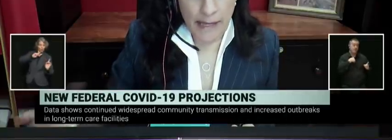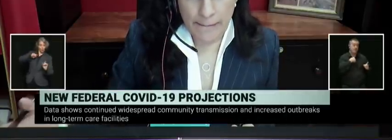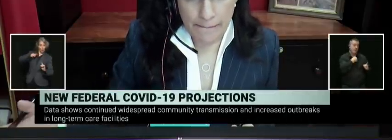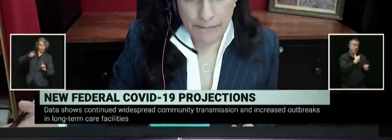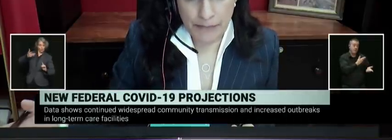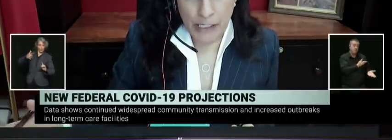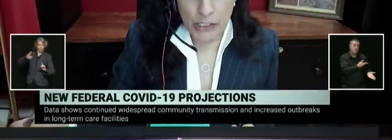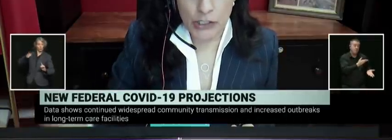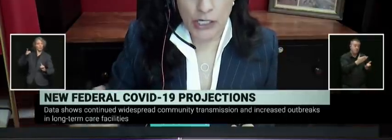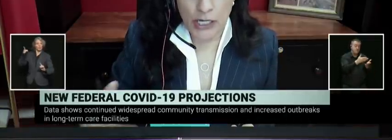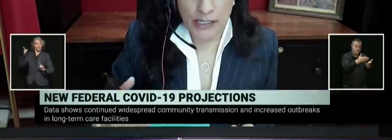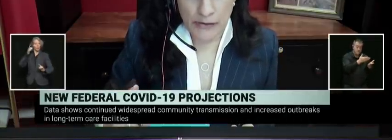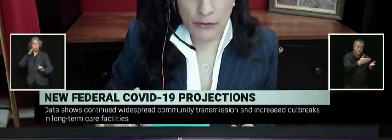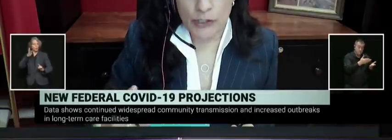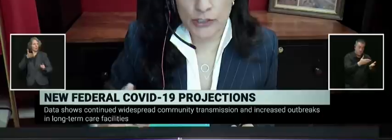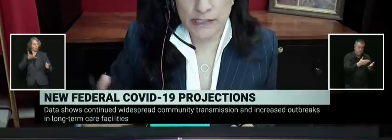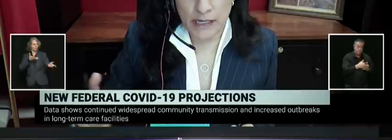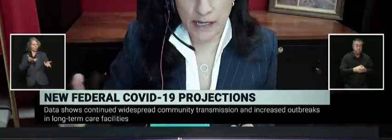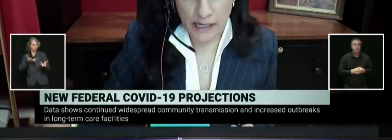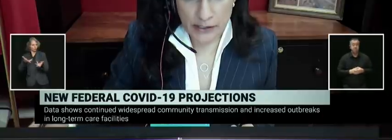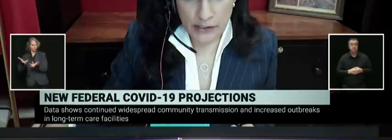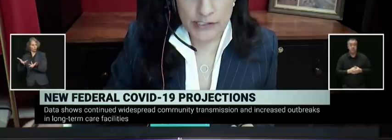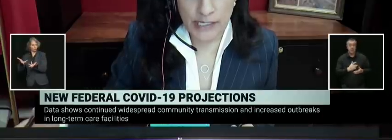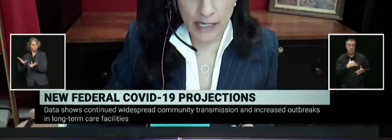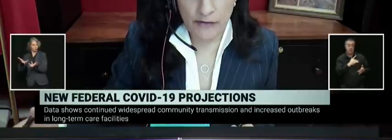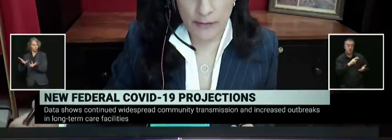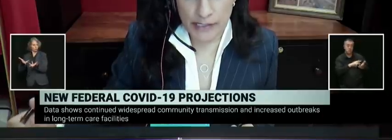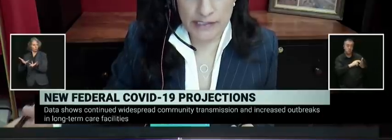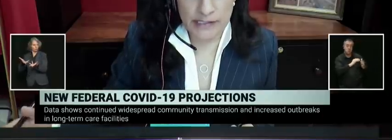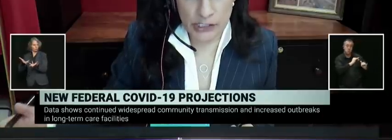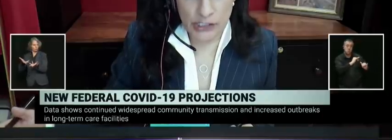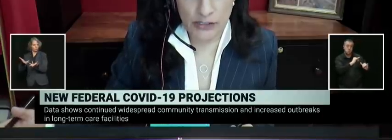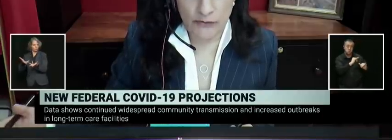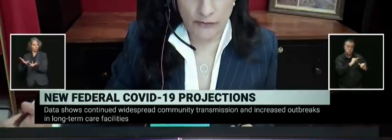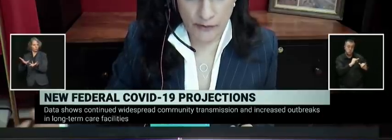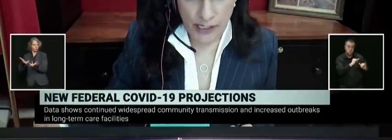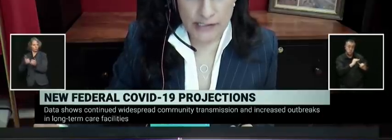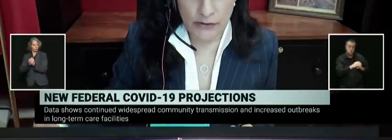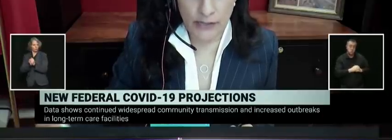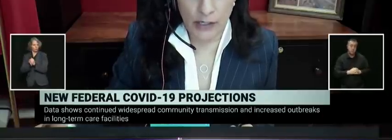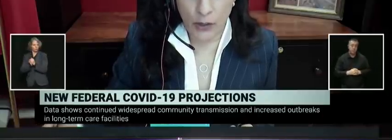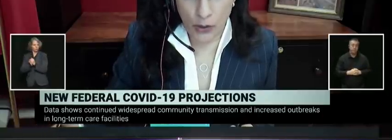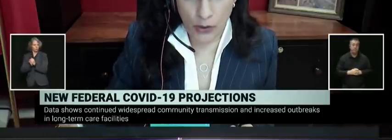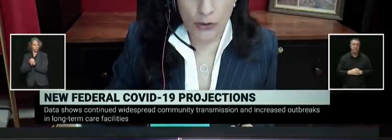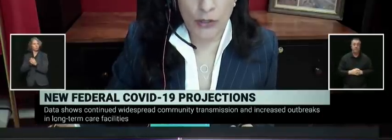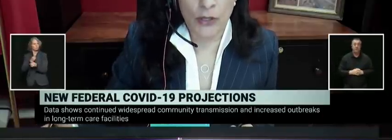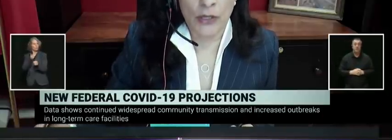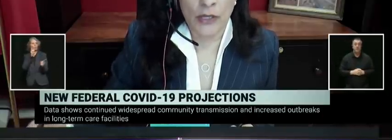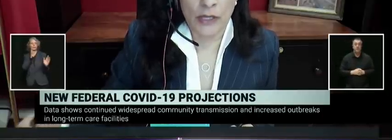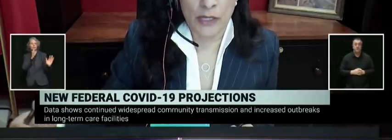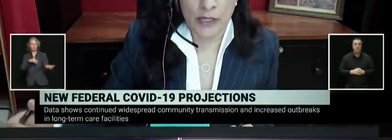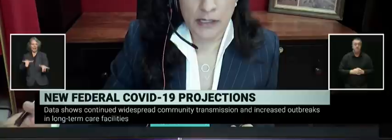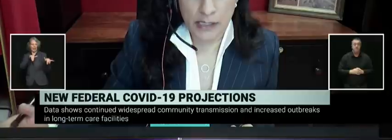la même. In other words, I understand from my discussion from Pfizer that all